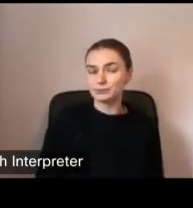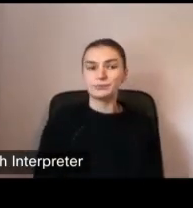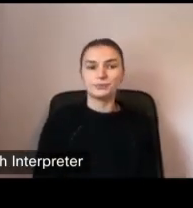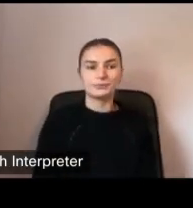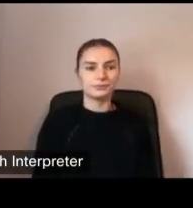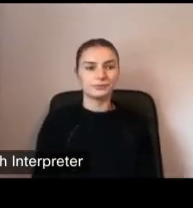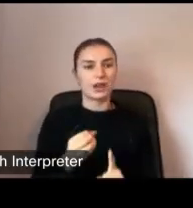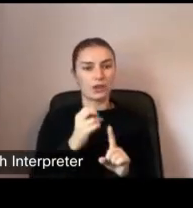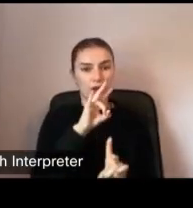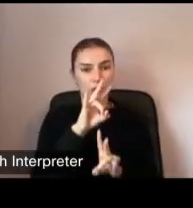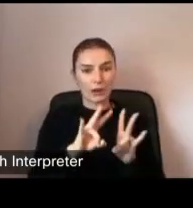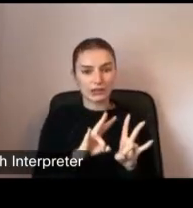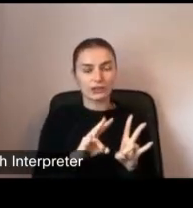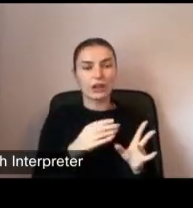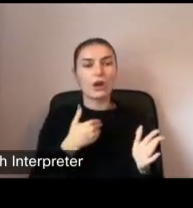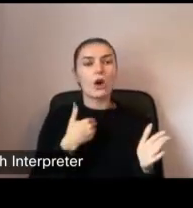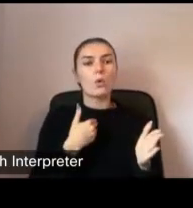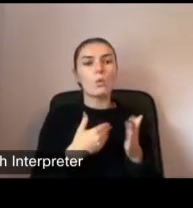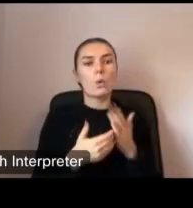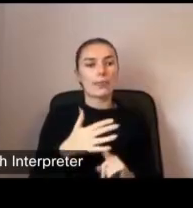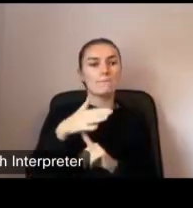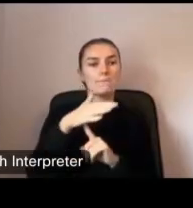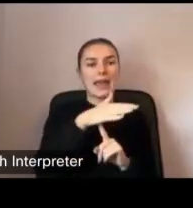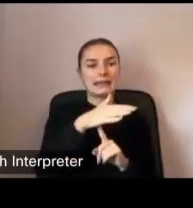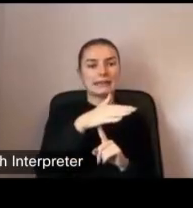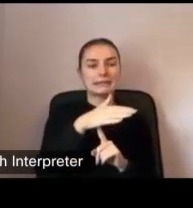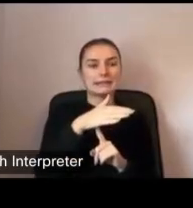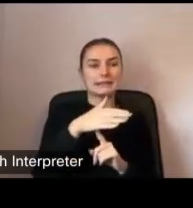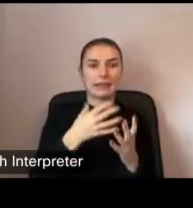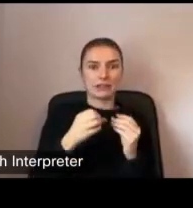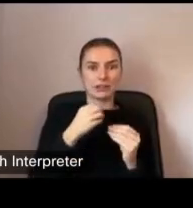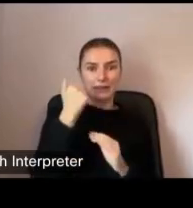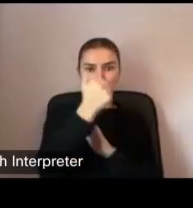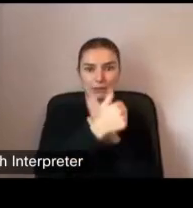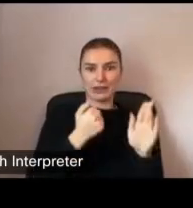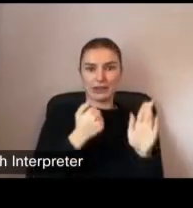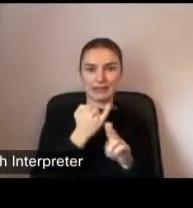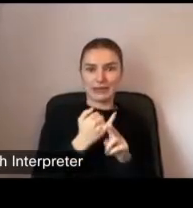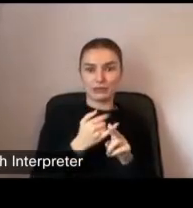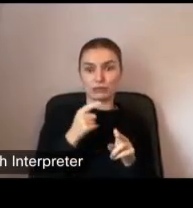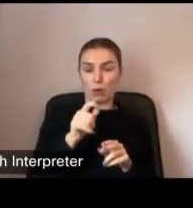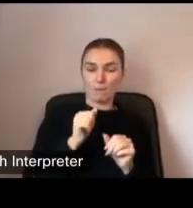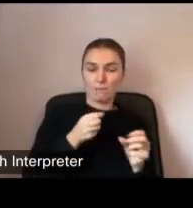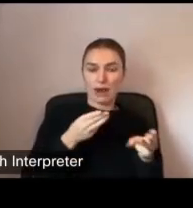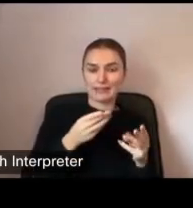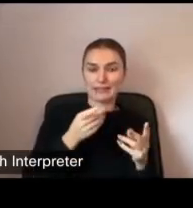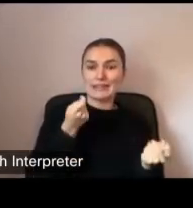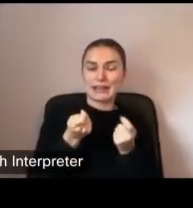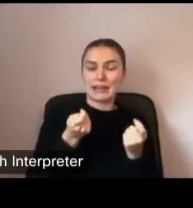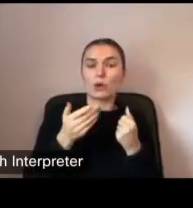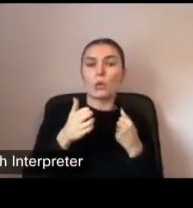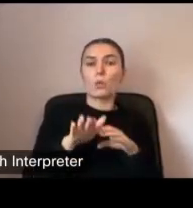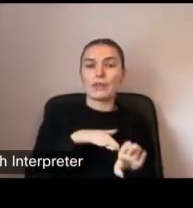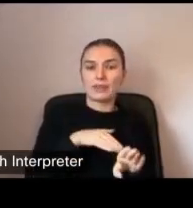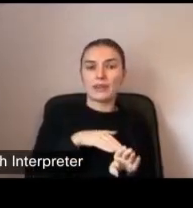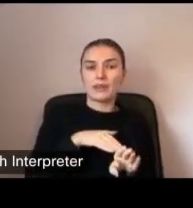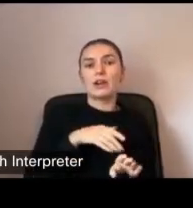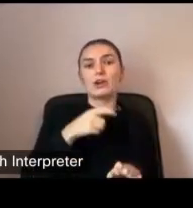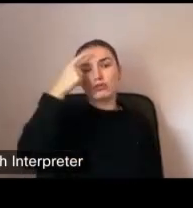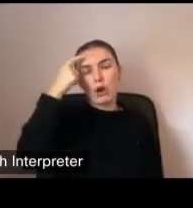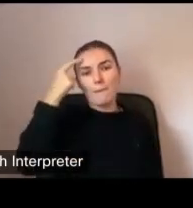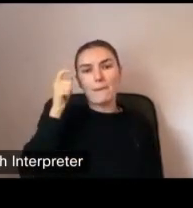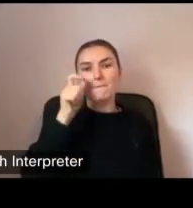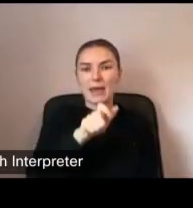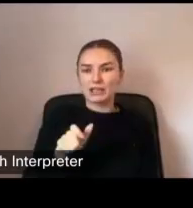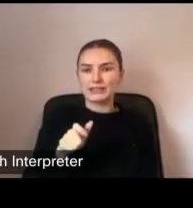Another question, what are the main setbacks that you have experienced in your practice in dealing with trauma patients, and how do you move